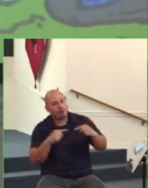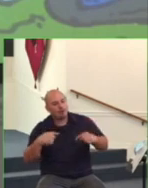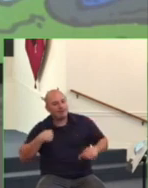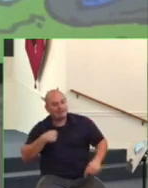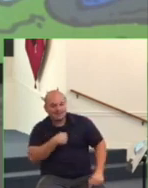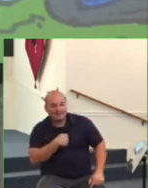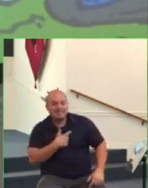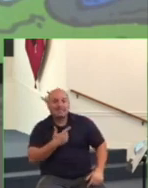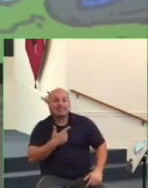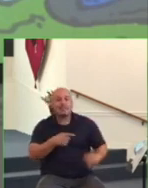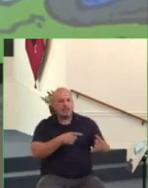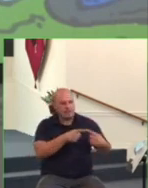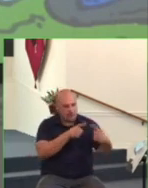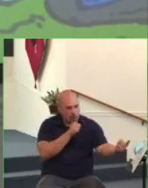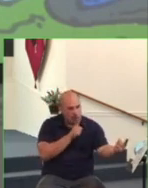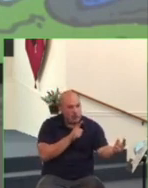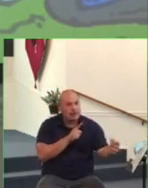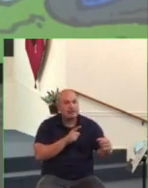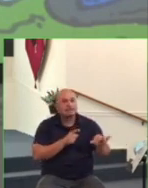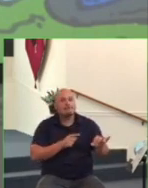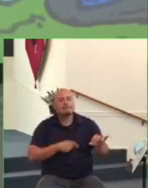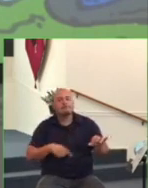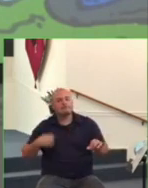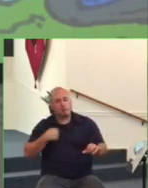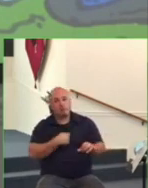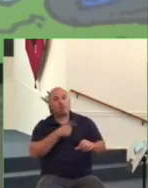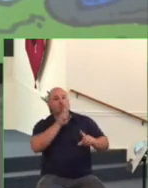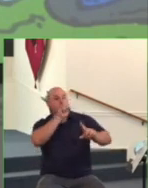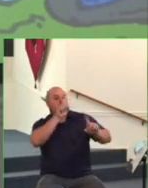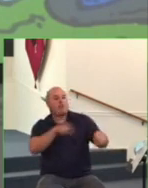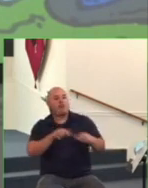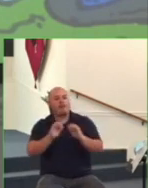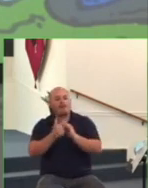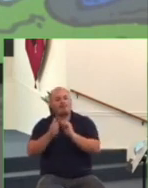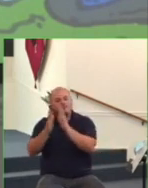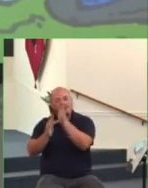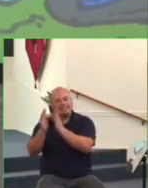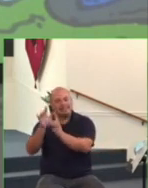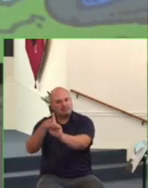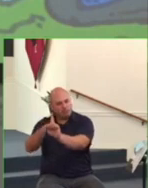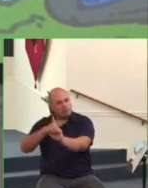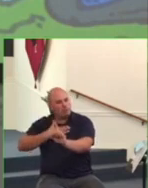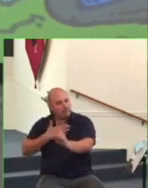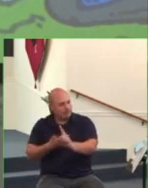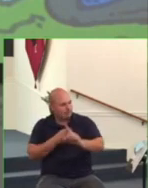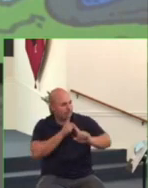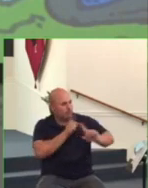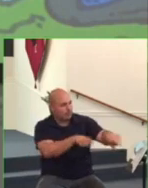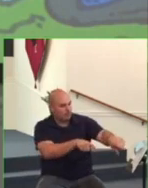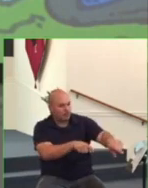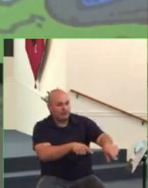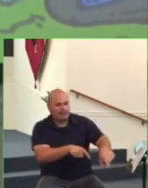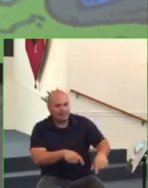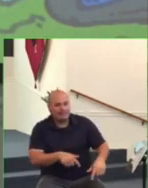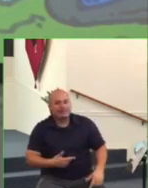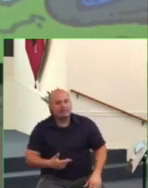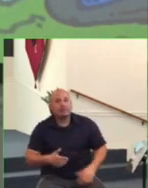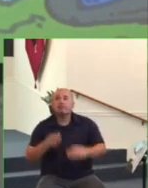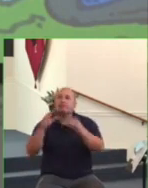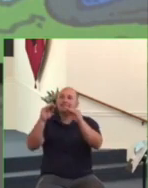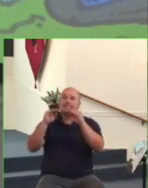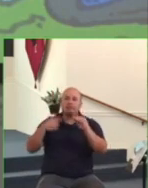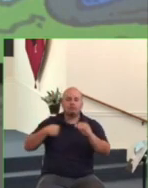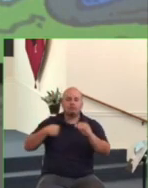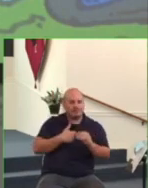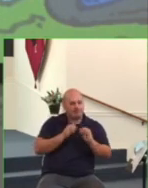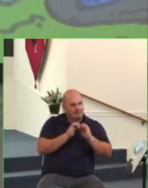us to love our enemies well. Teach us, Lord, to care about those who do not care about us. And hear